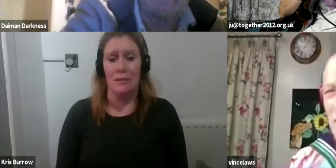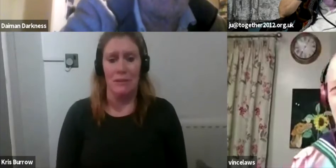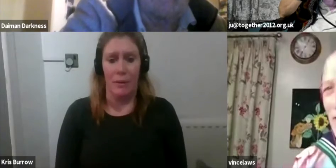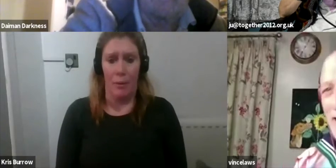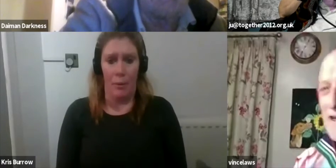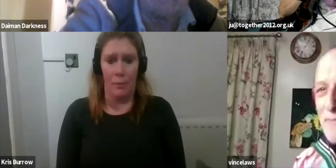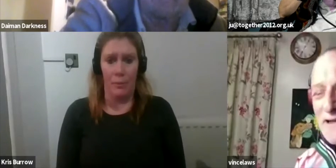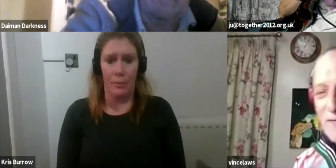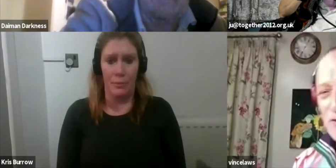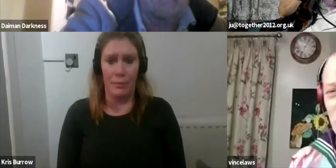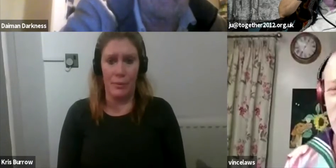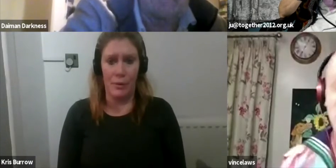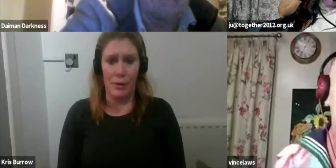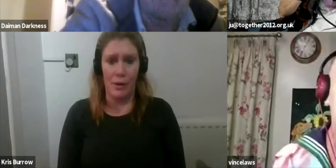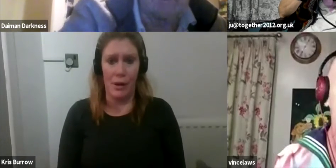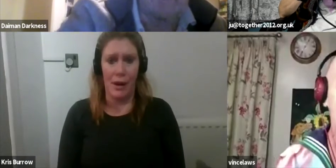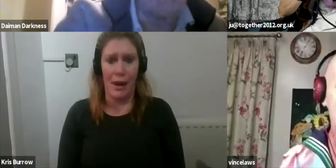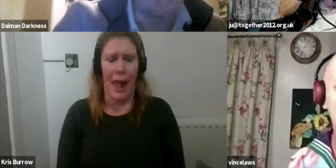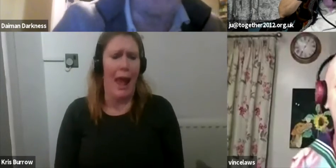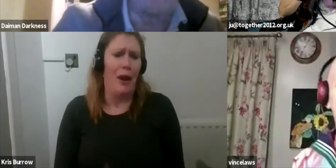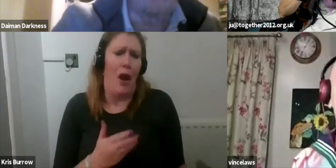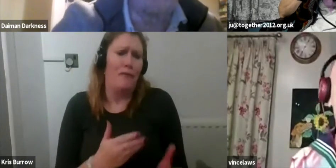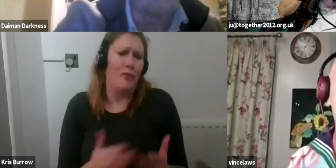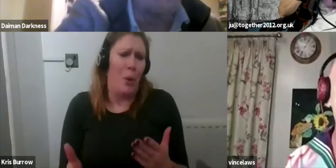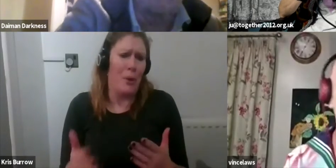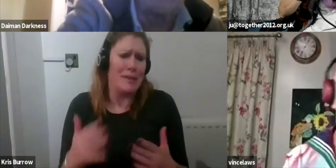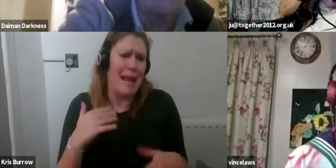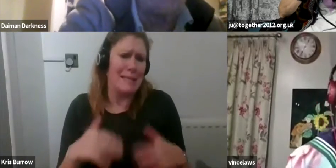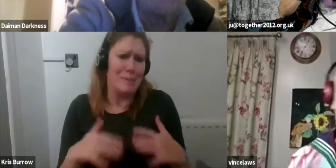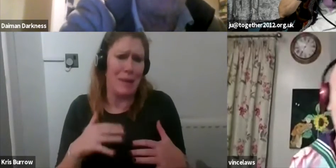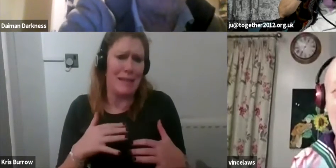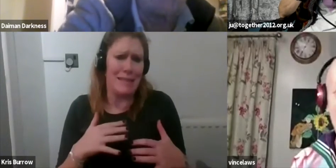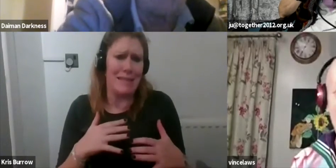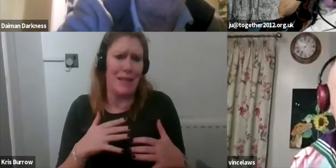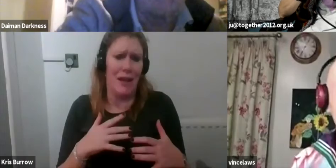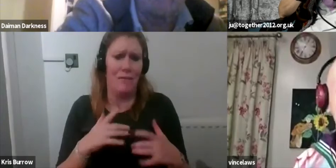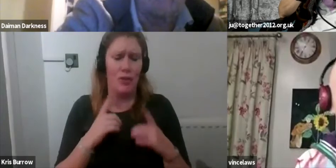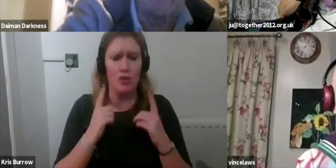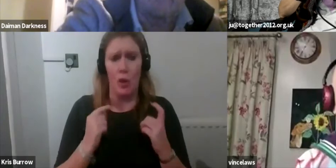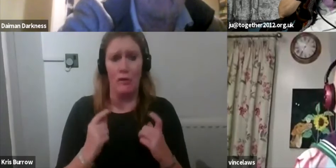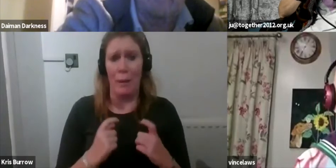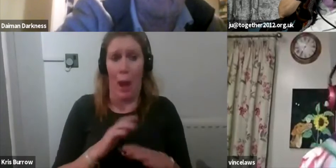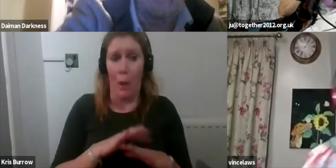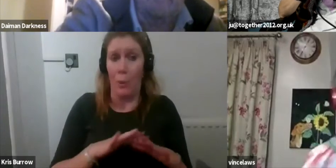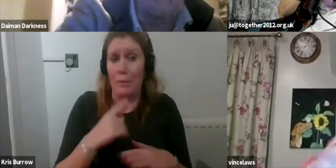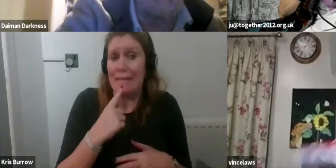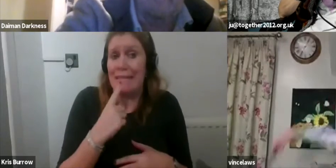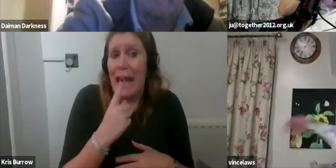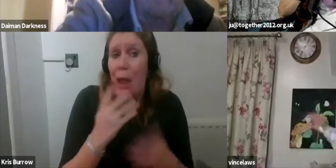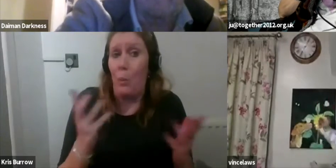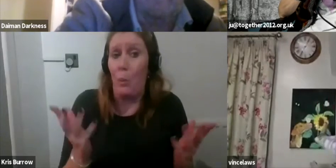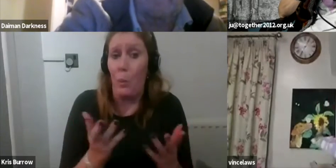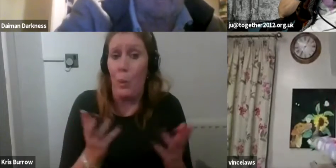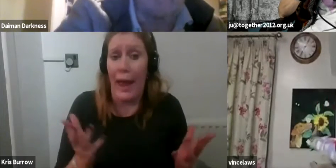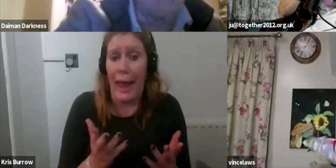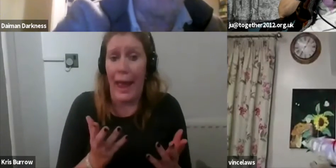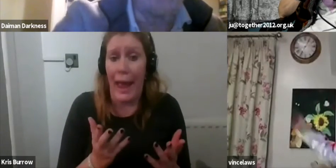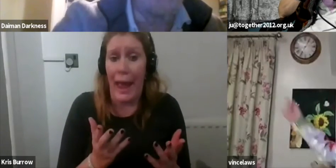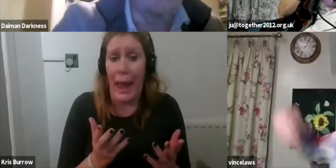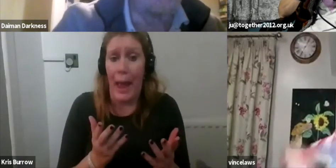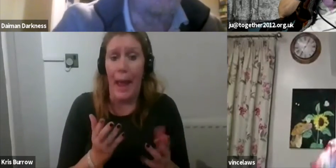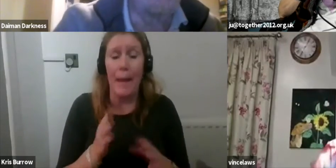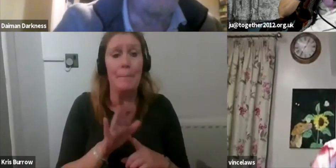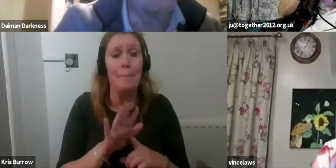I'm wearing very expensive jewelry, but I'm not going to tell you where. I think that'll probably do. Behind me is a beautiful painting of